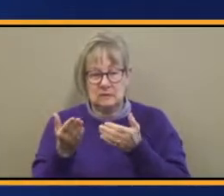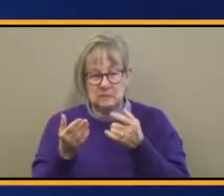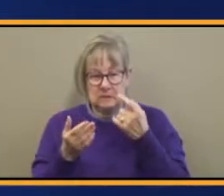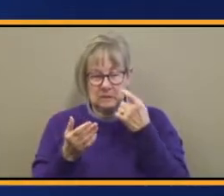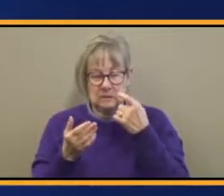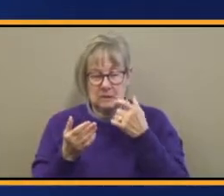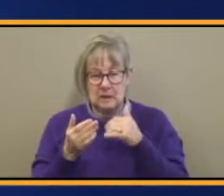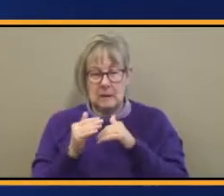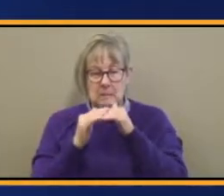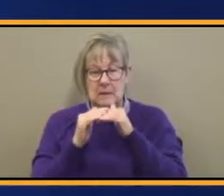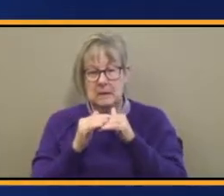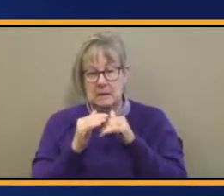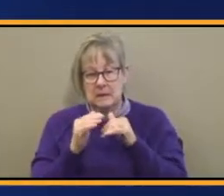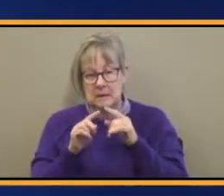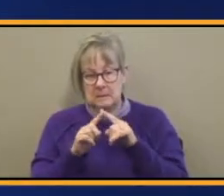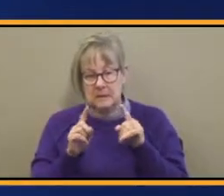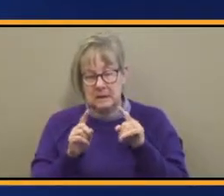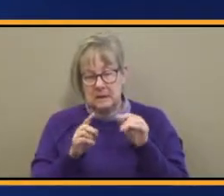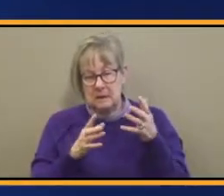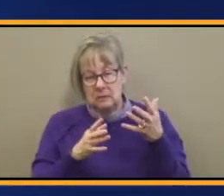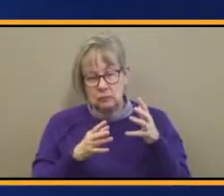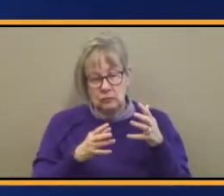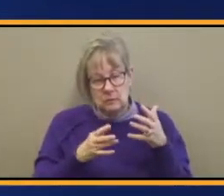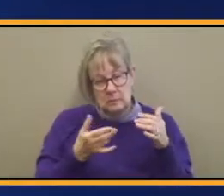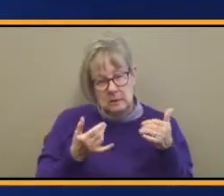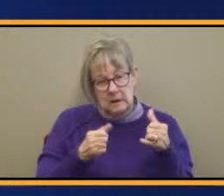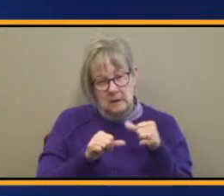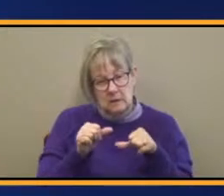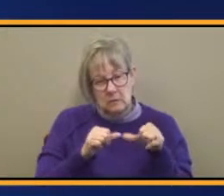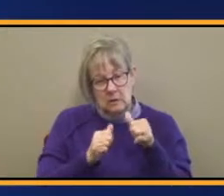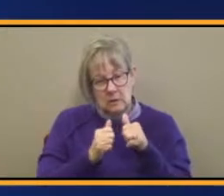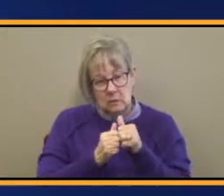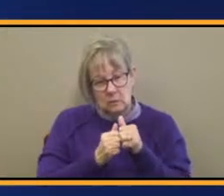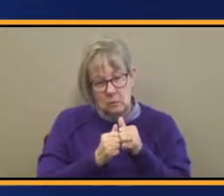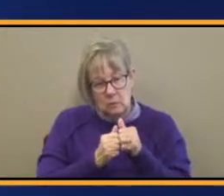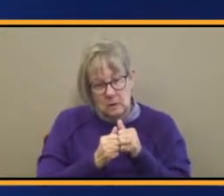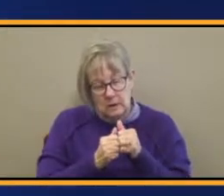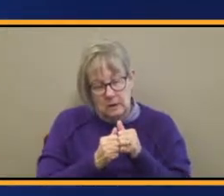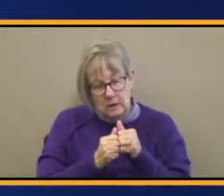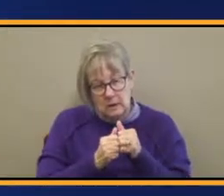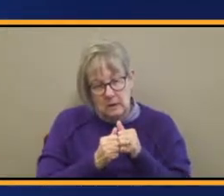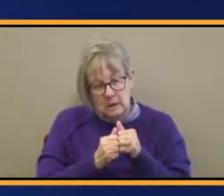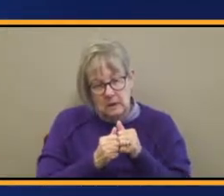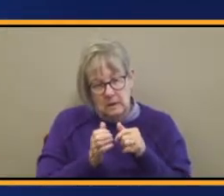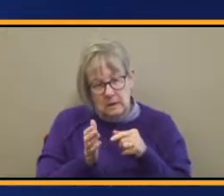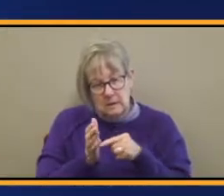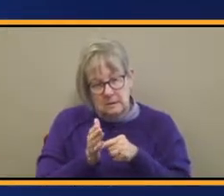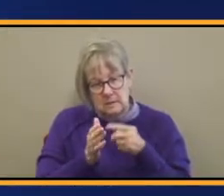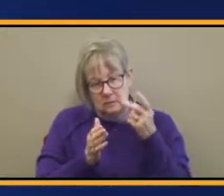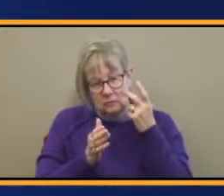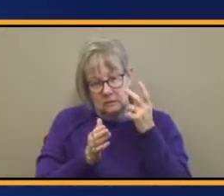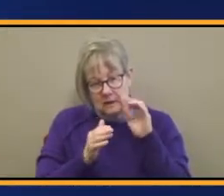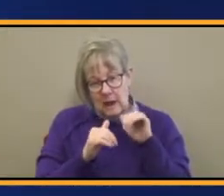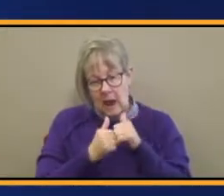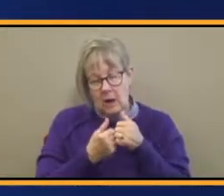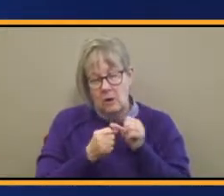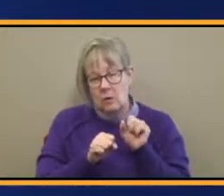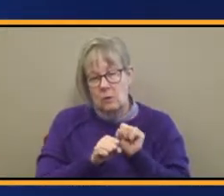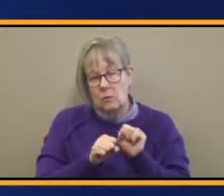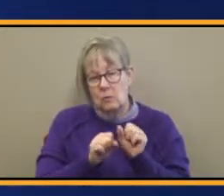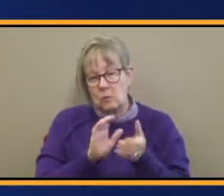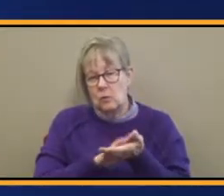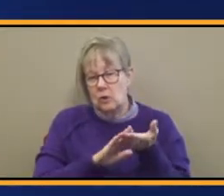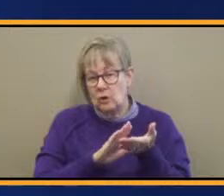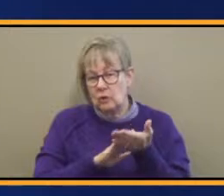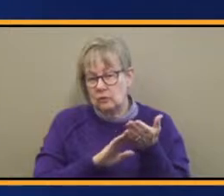at this point. So I'm just kind of, I've been playing around with the system to kind of see how it works, right?